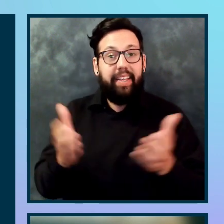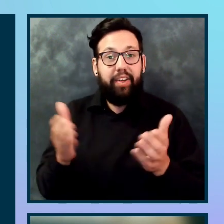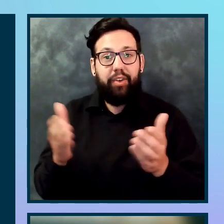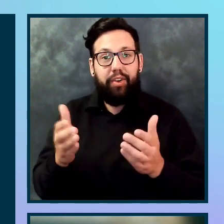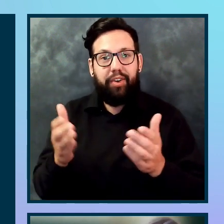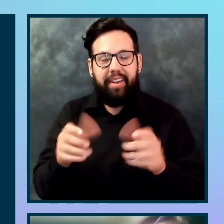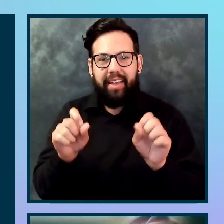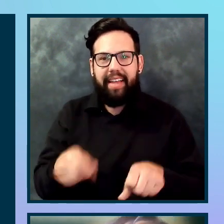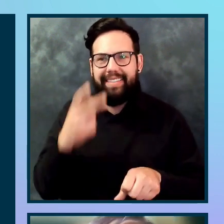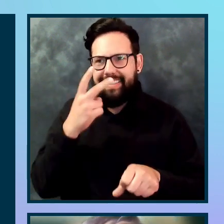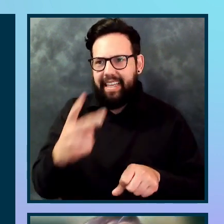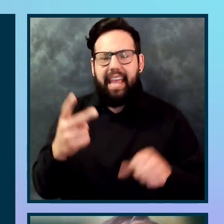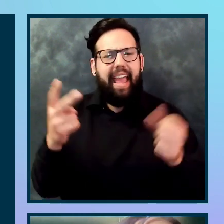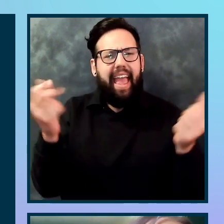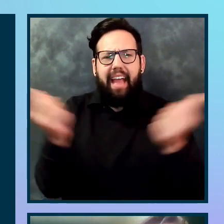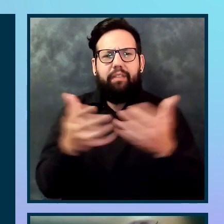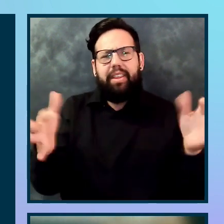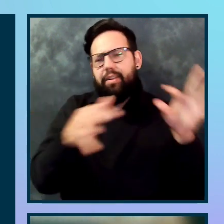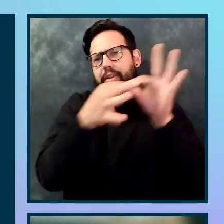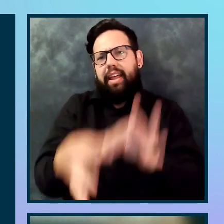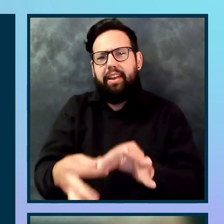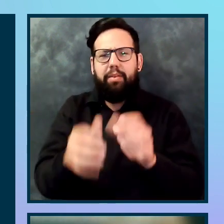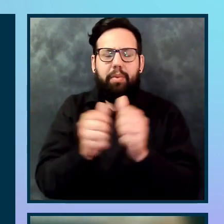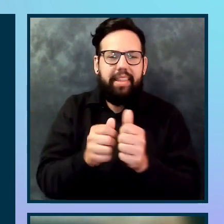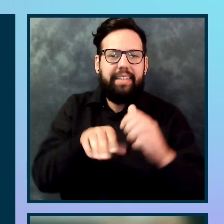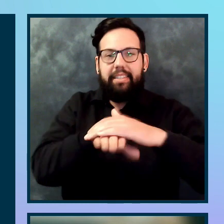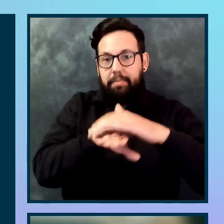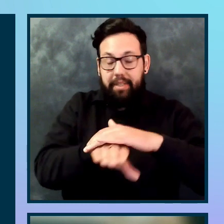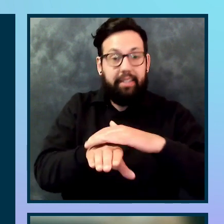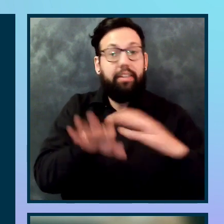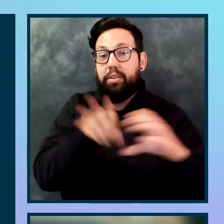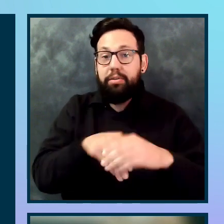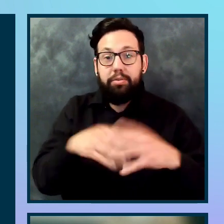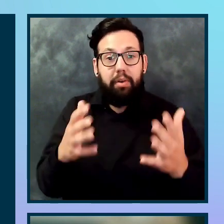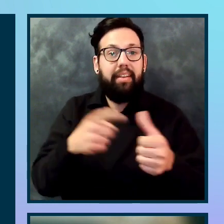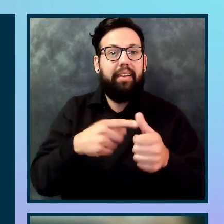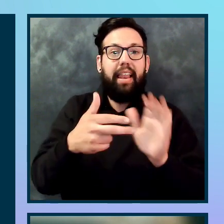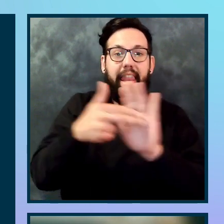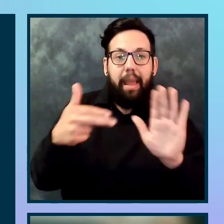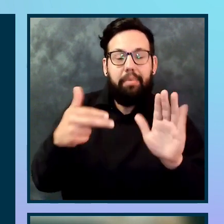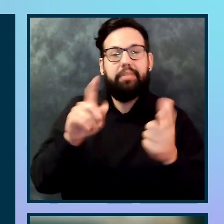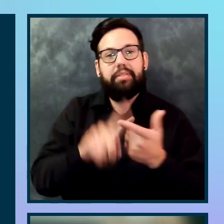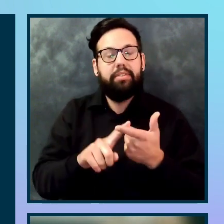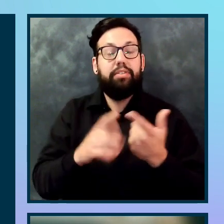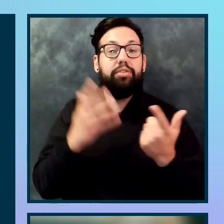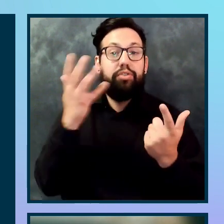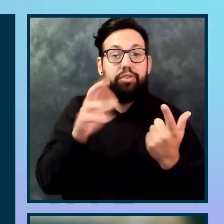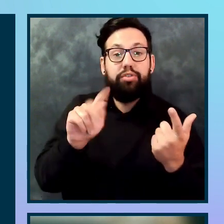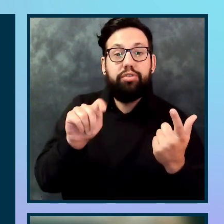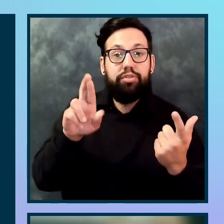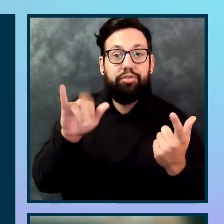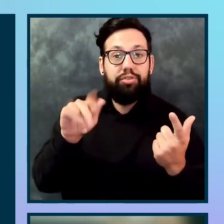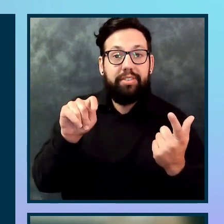every accessibility element on the screen. We can see our labels, we can see the traits, whether or not